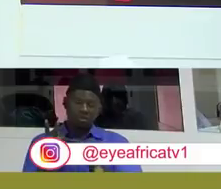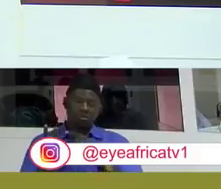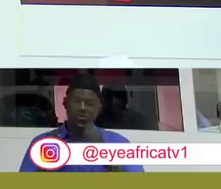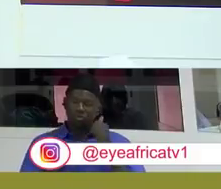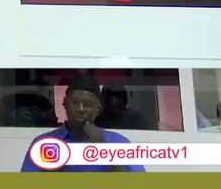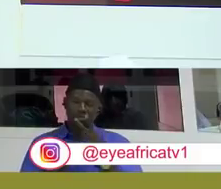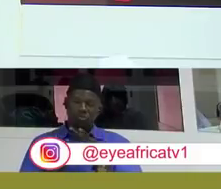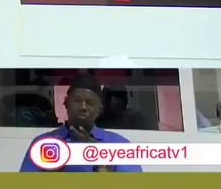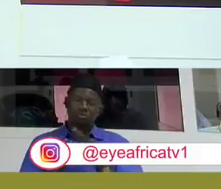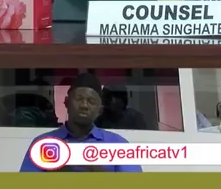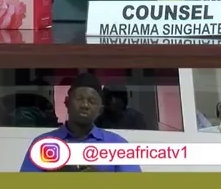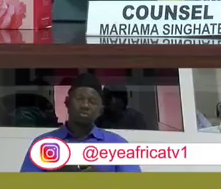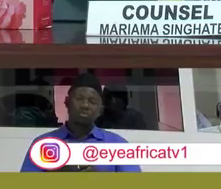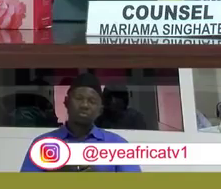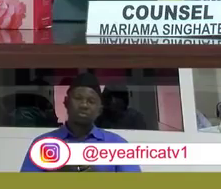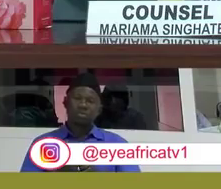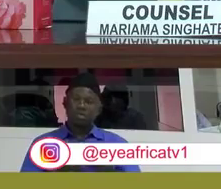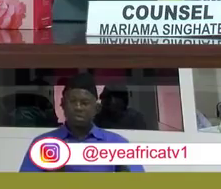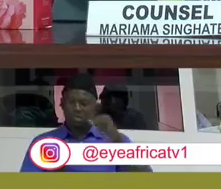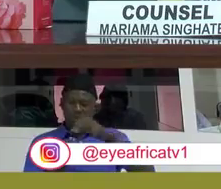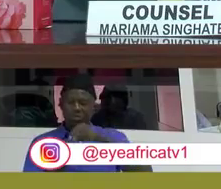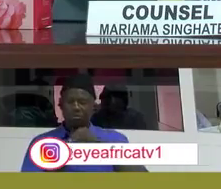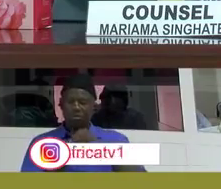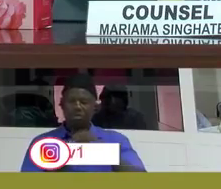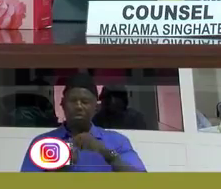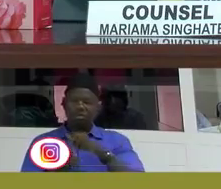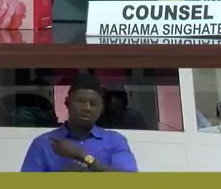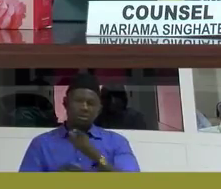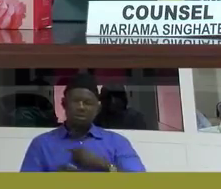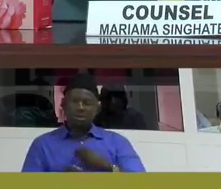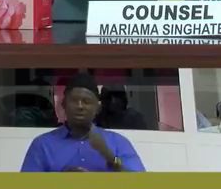in addition, of course, they used diplomacy.